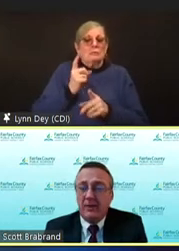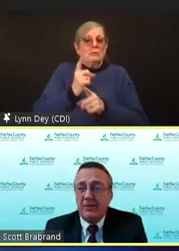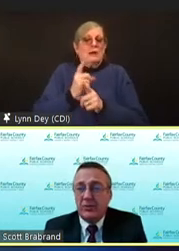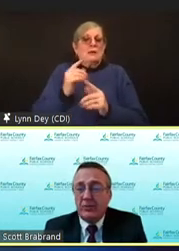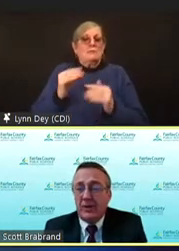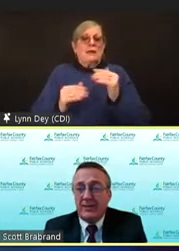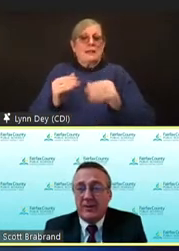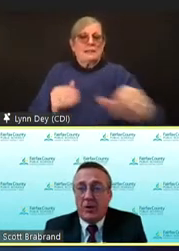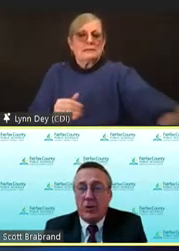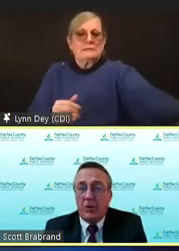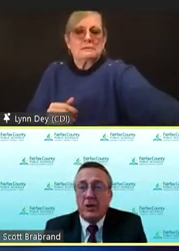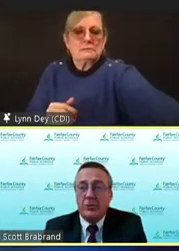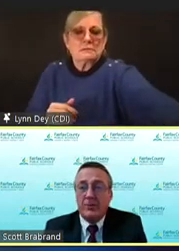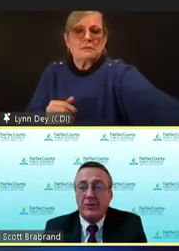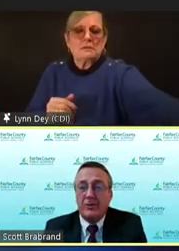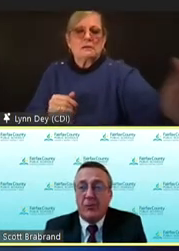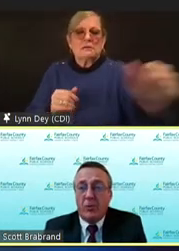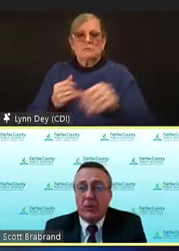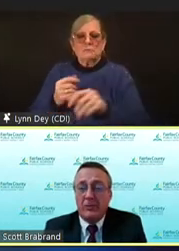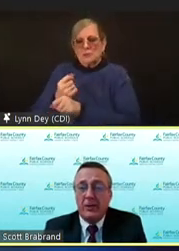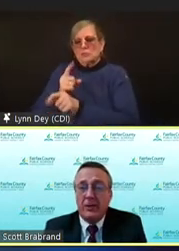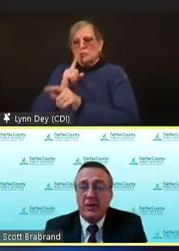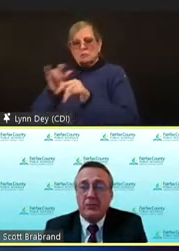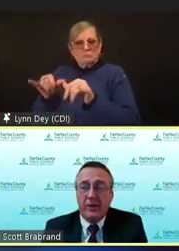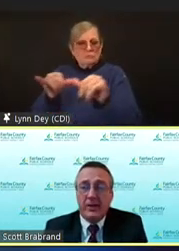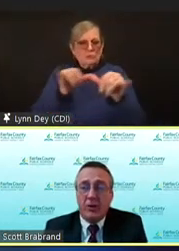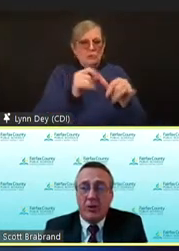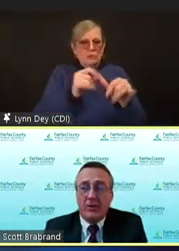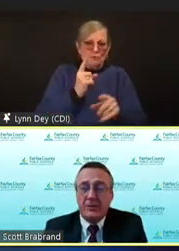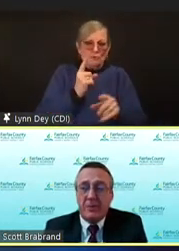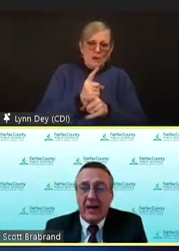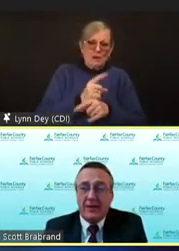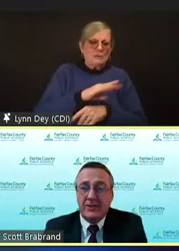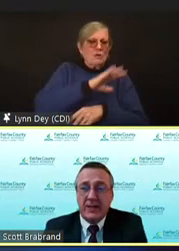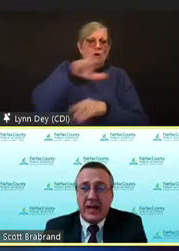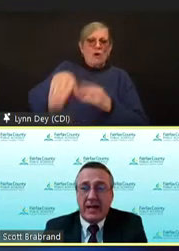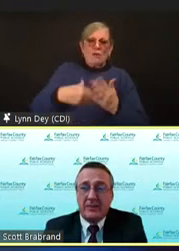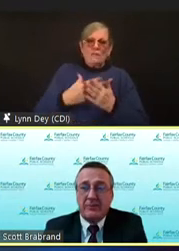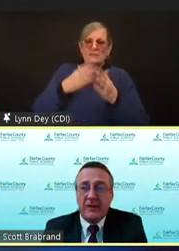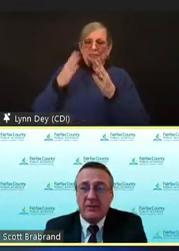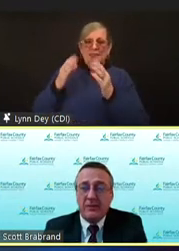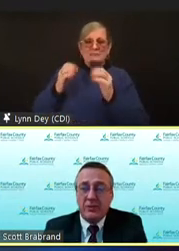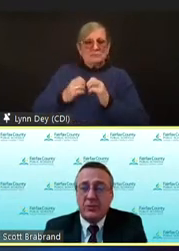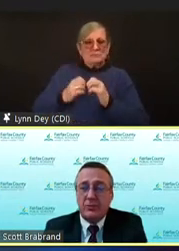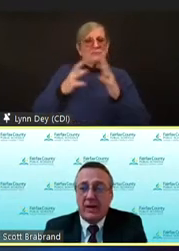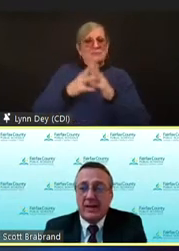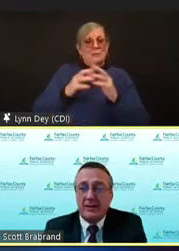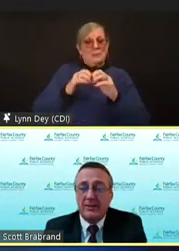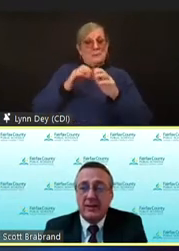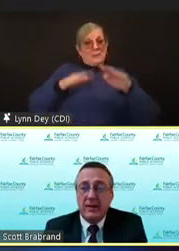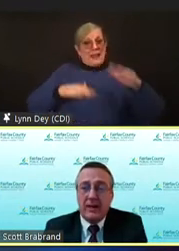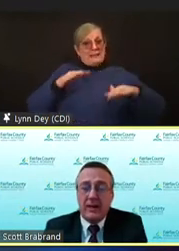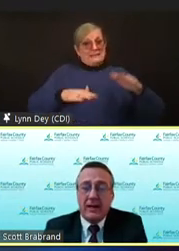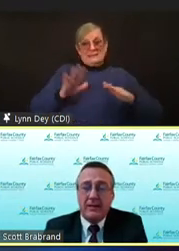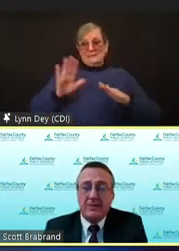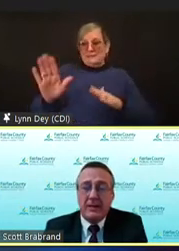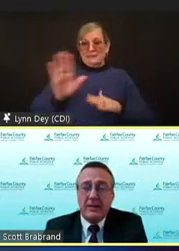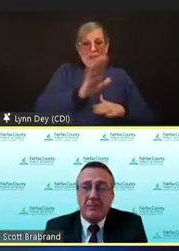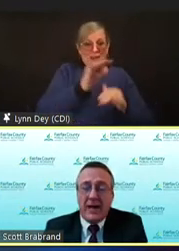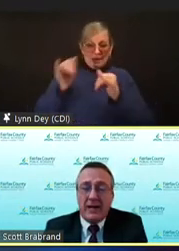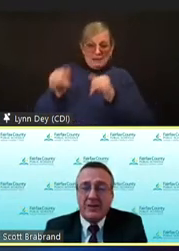of individual rights. Our whole country was formed really on this balancing act of individual rights